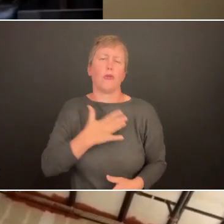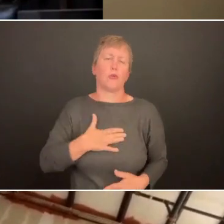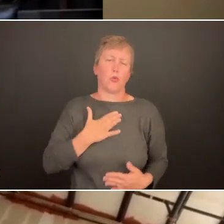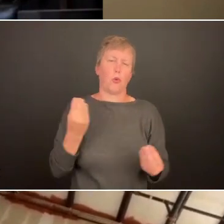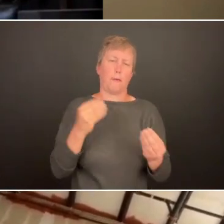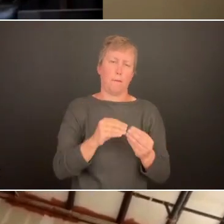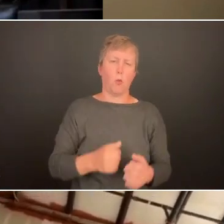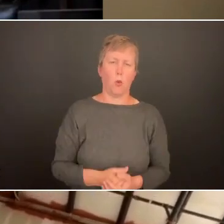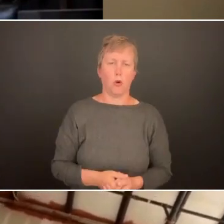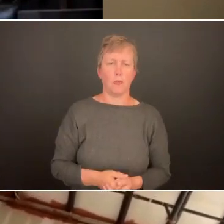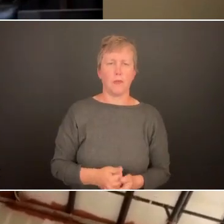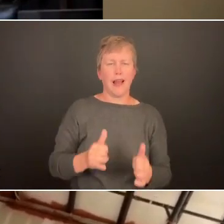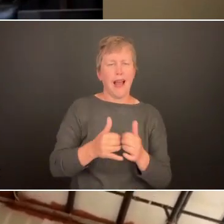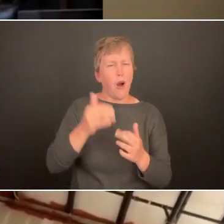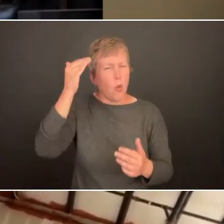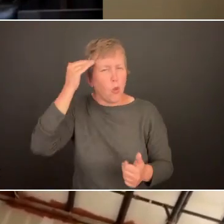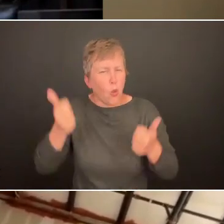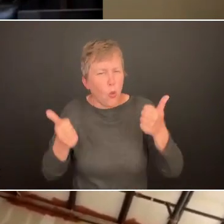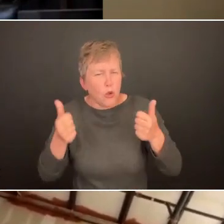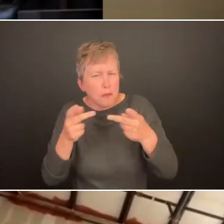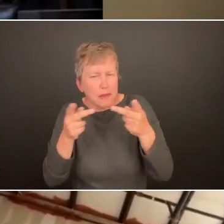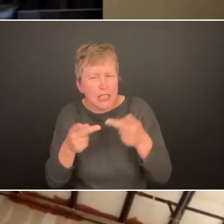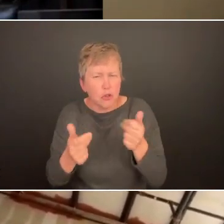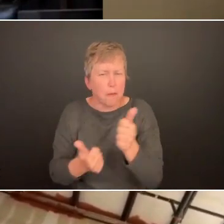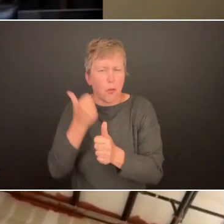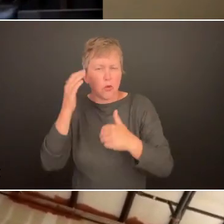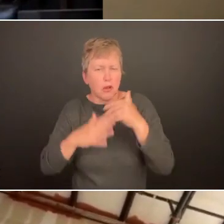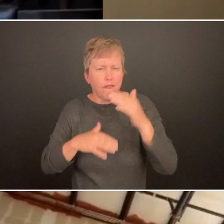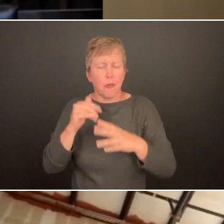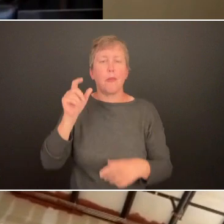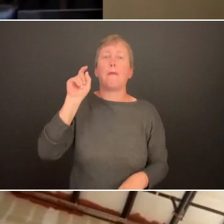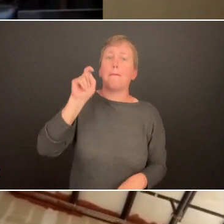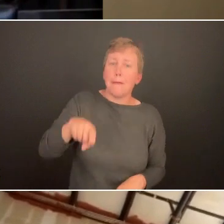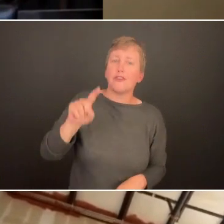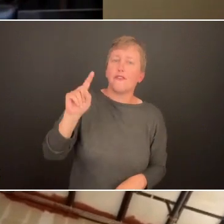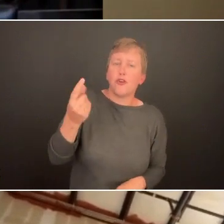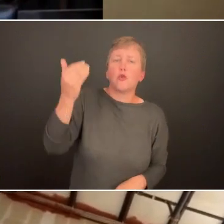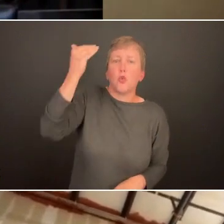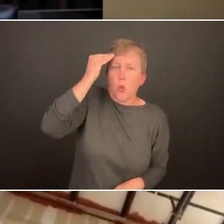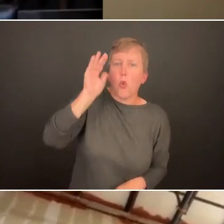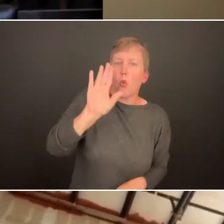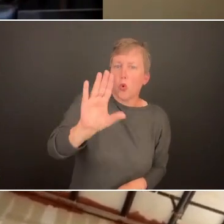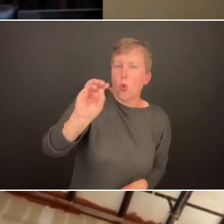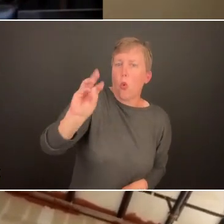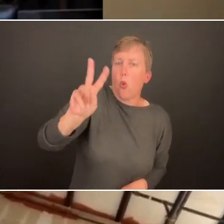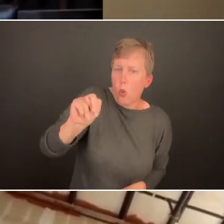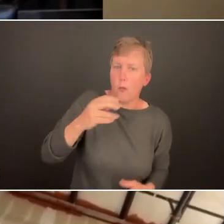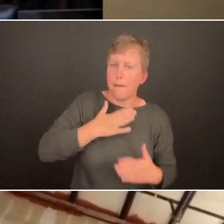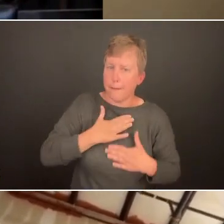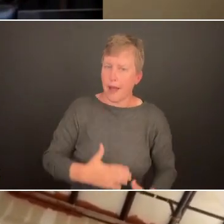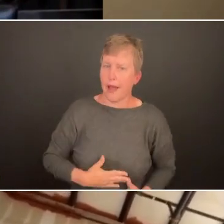natural as possible will make it more enjoyable for both of you. And the only way to be able to do that is to know your own